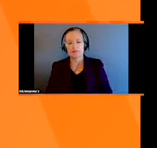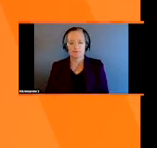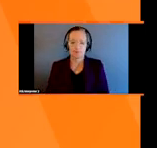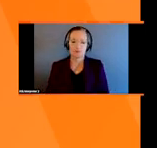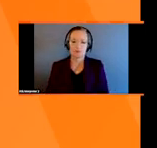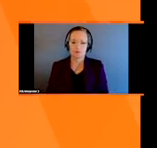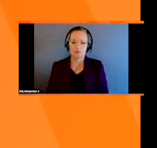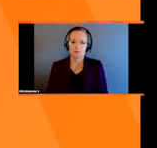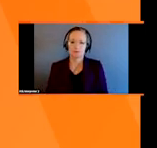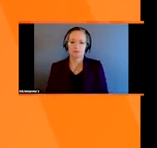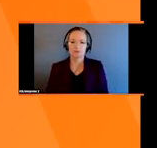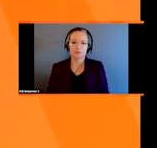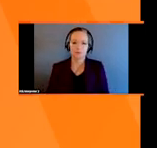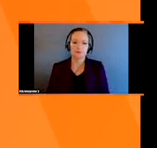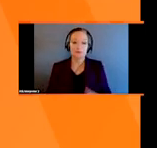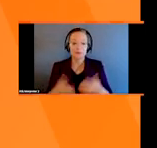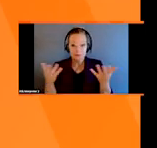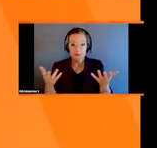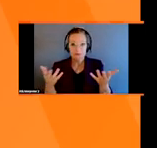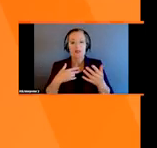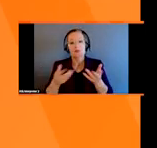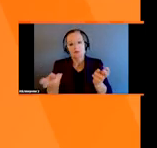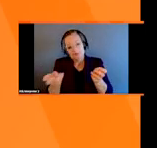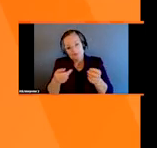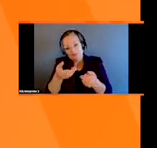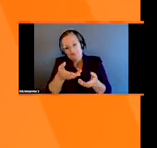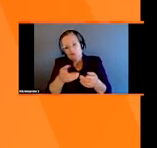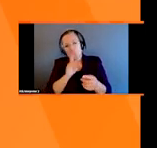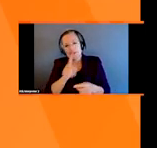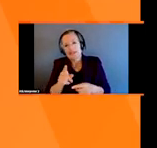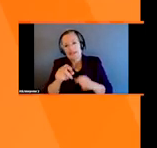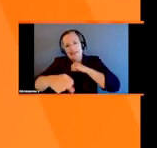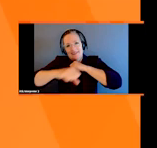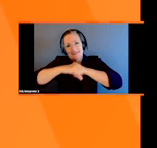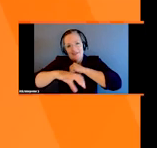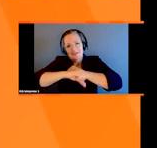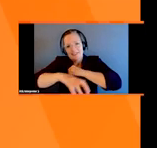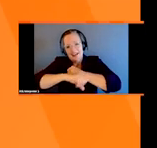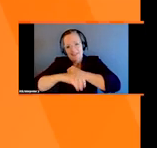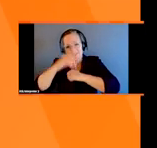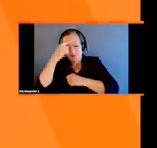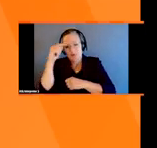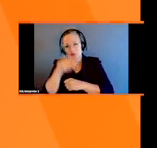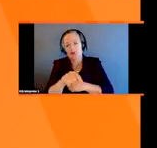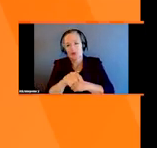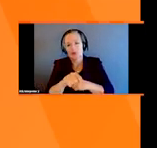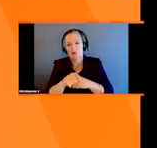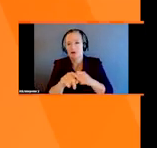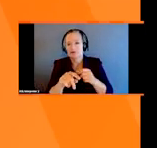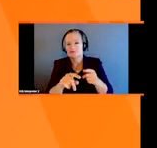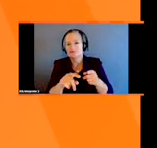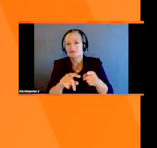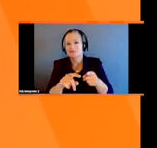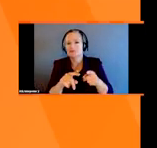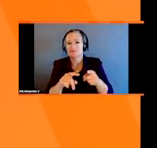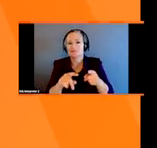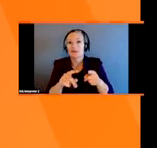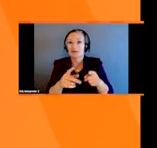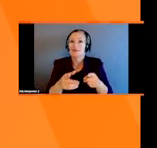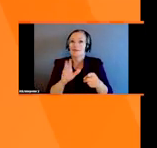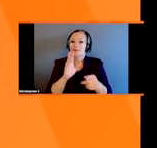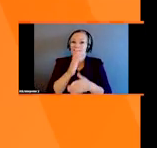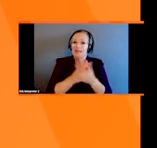You kind of get what you pay for. So it is an advertising platform at the end of the day, and it is fairly complex, just like every other advertising